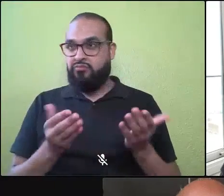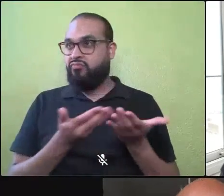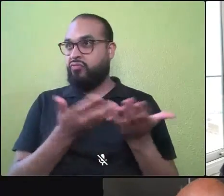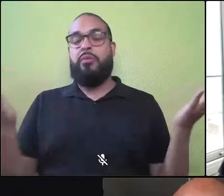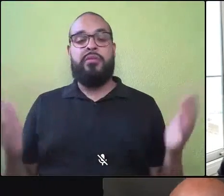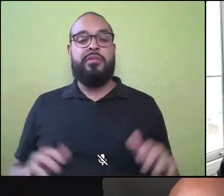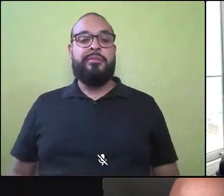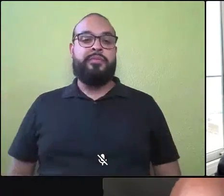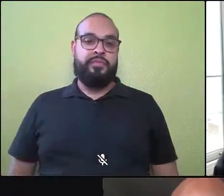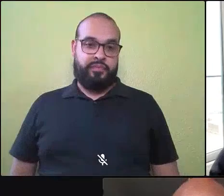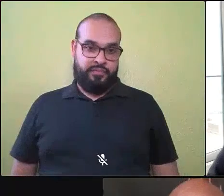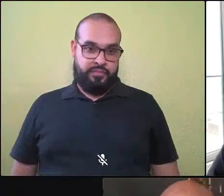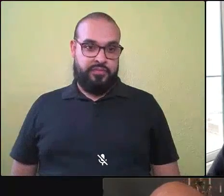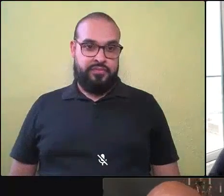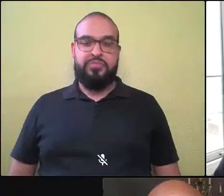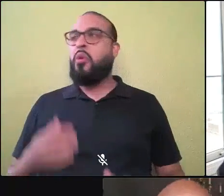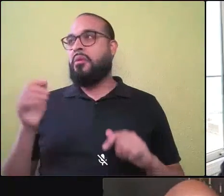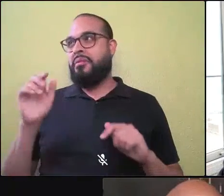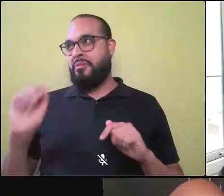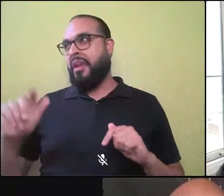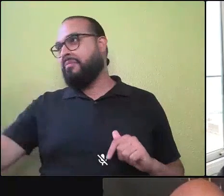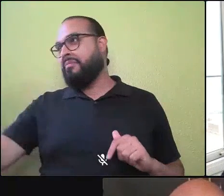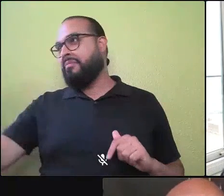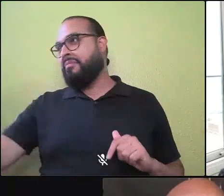I guess I'll go second to keep the order intact.